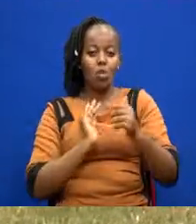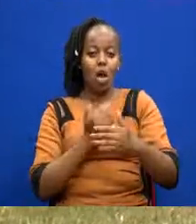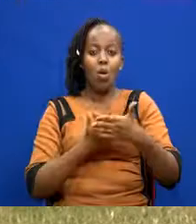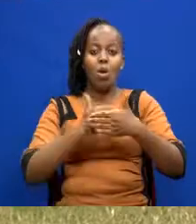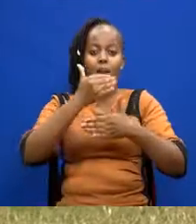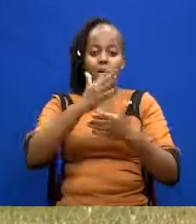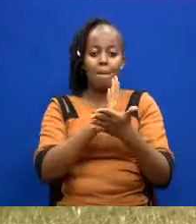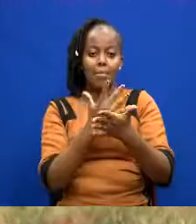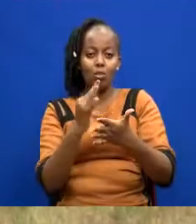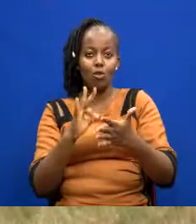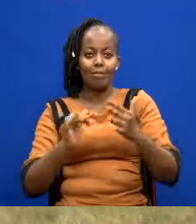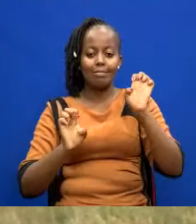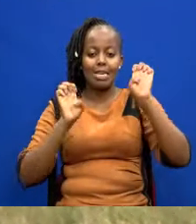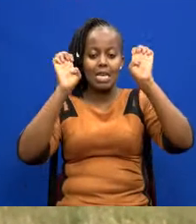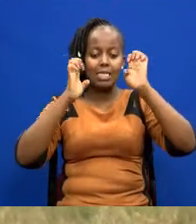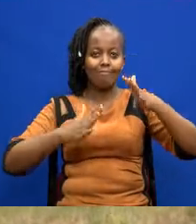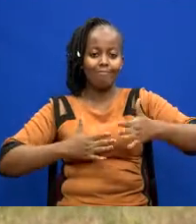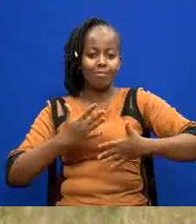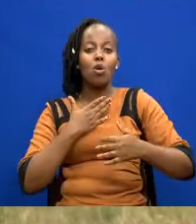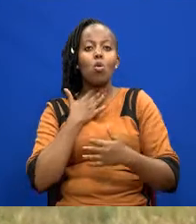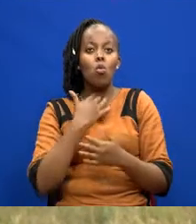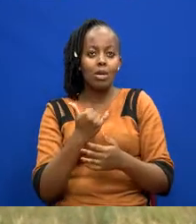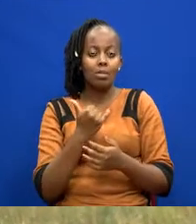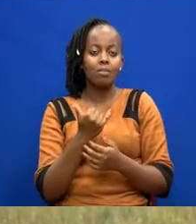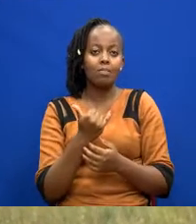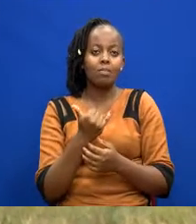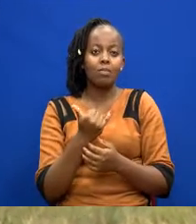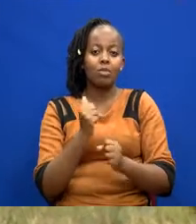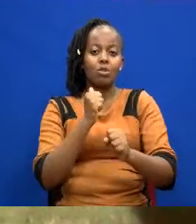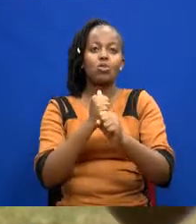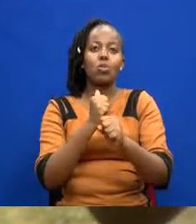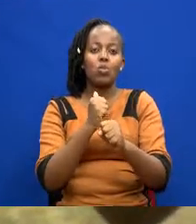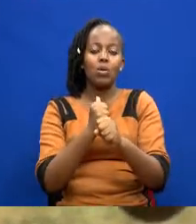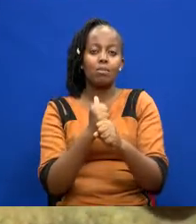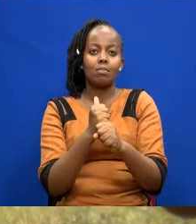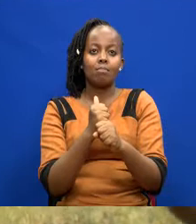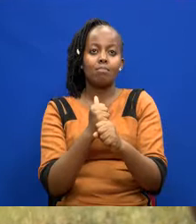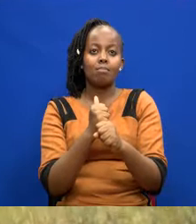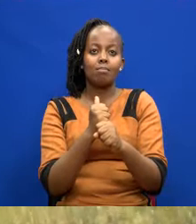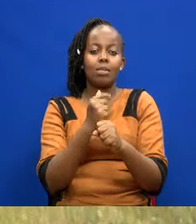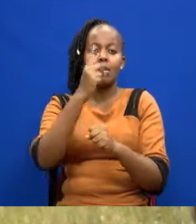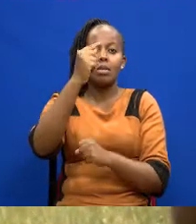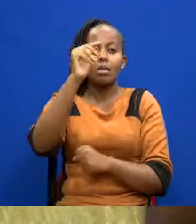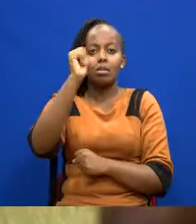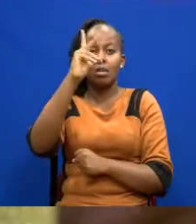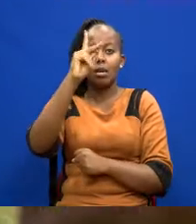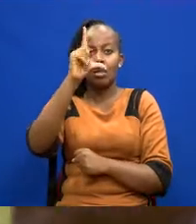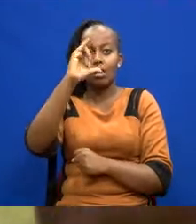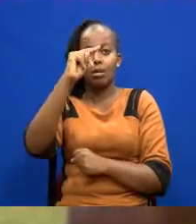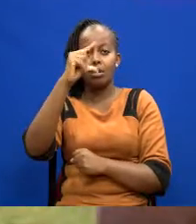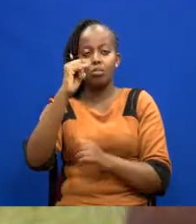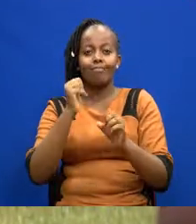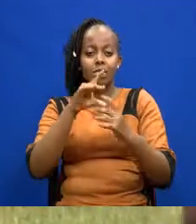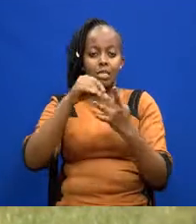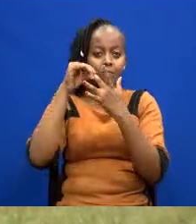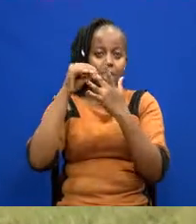onto our next part of our warm-up session, we are going to work on tackling specific